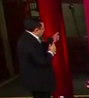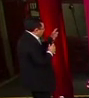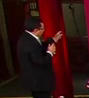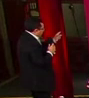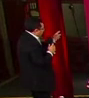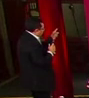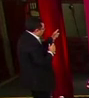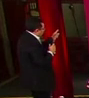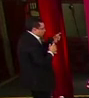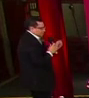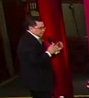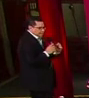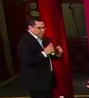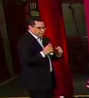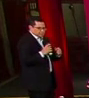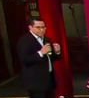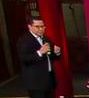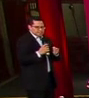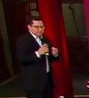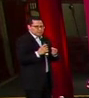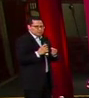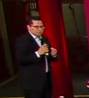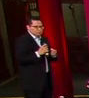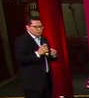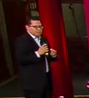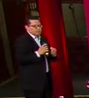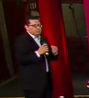working, being actively in the work